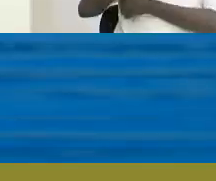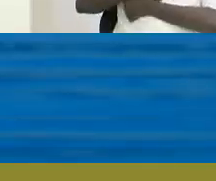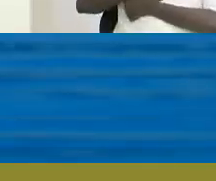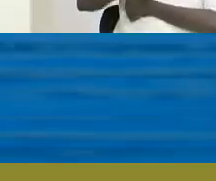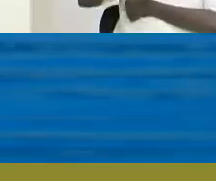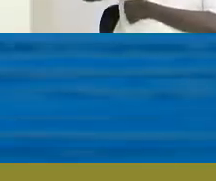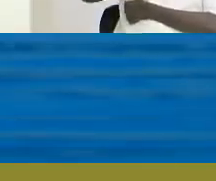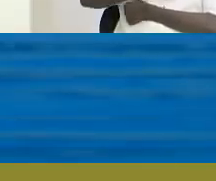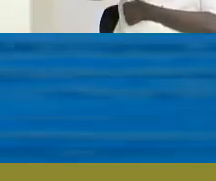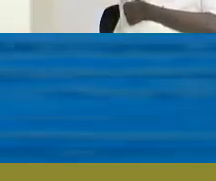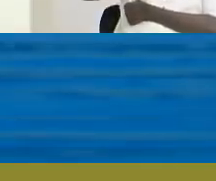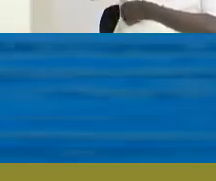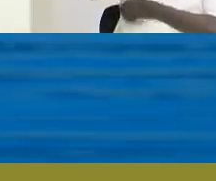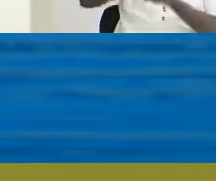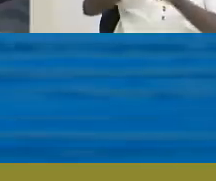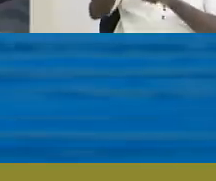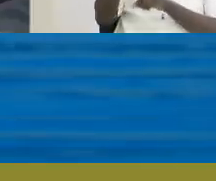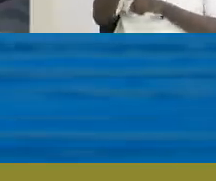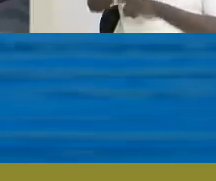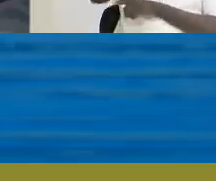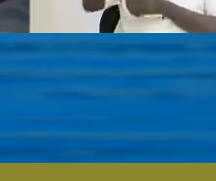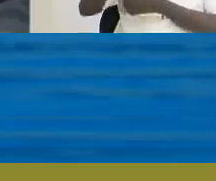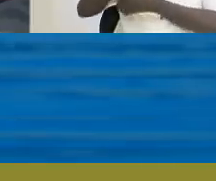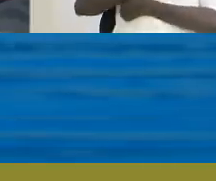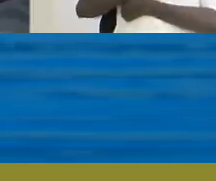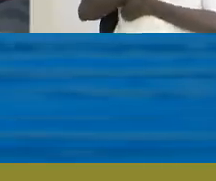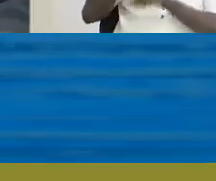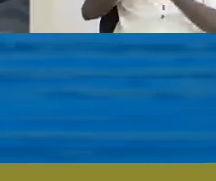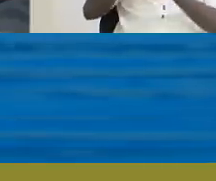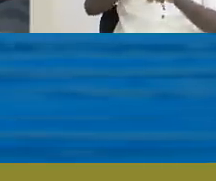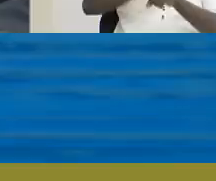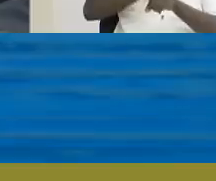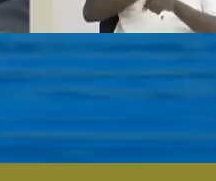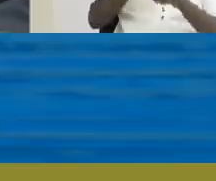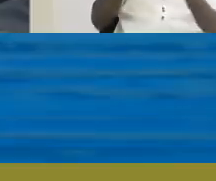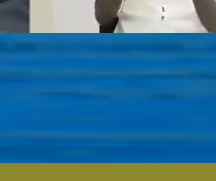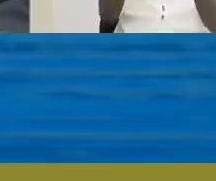security threat at the time, was there? Well, if the vice head of state